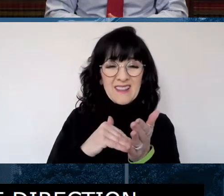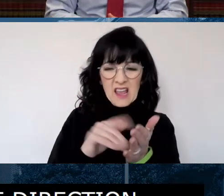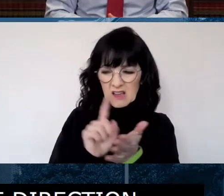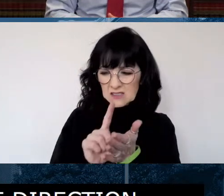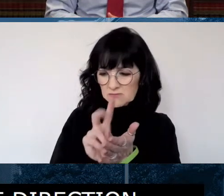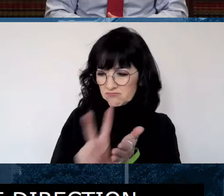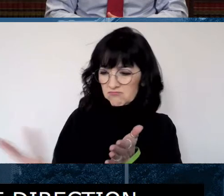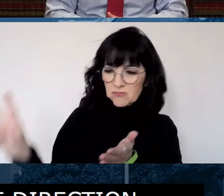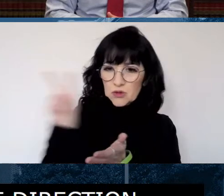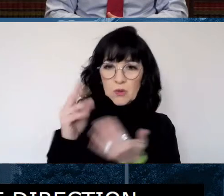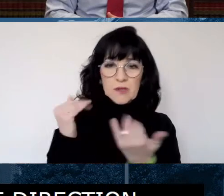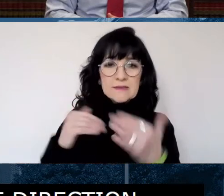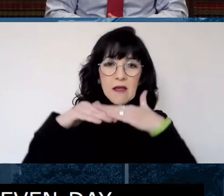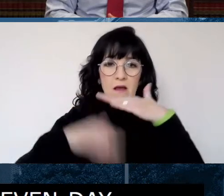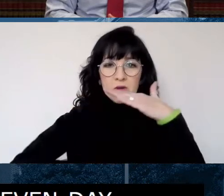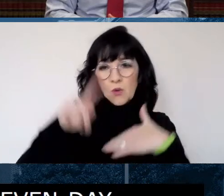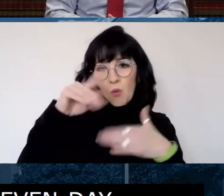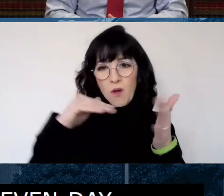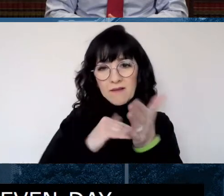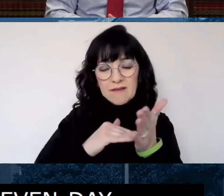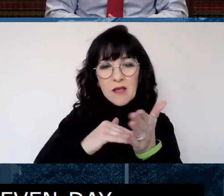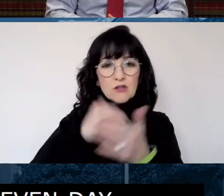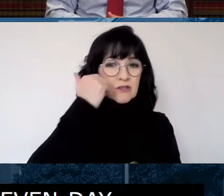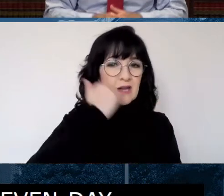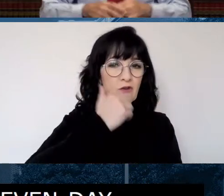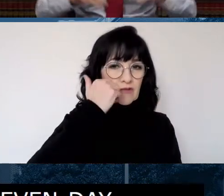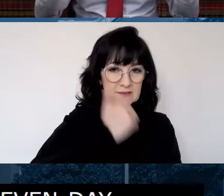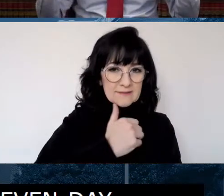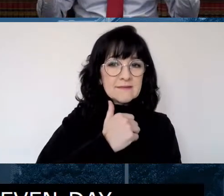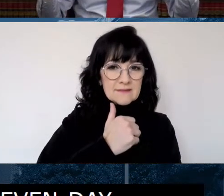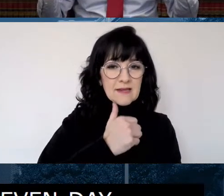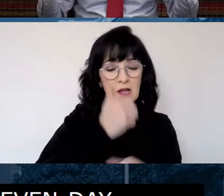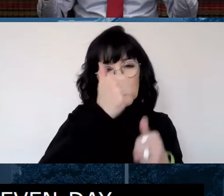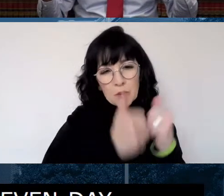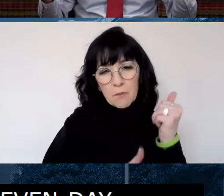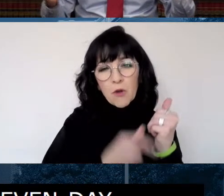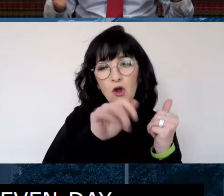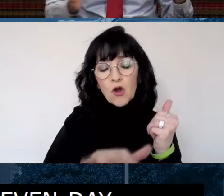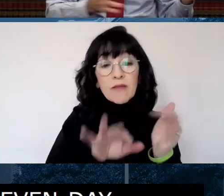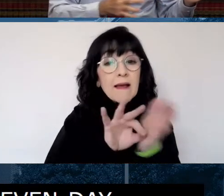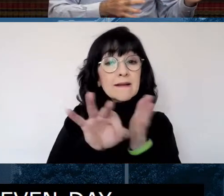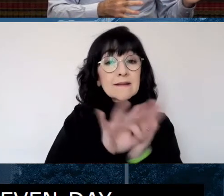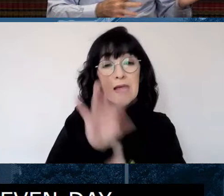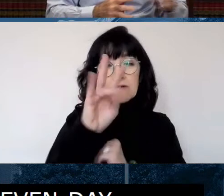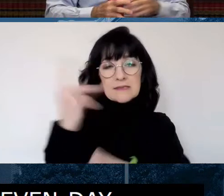Now under 1,000 per day on a 7-day moving average. Still a very high number